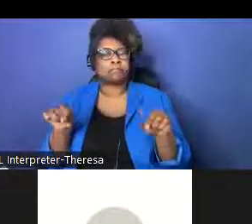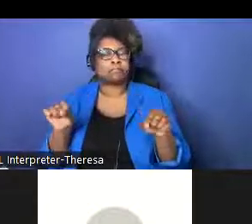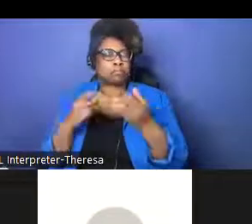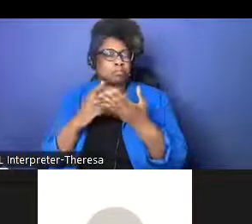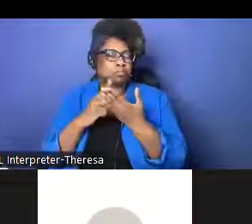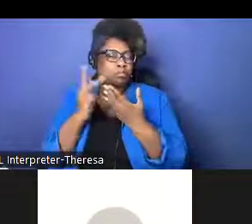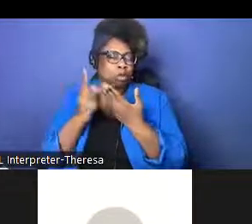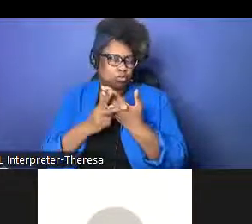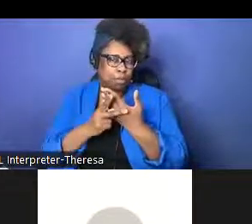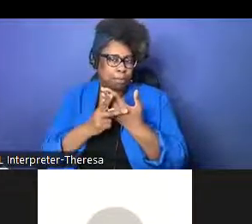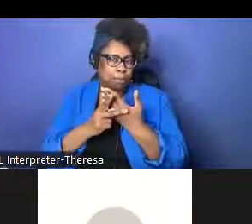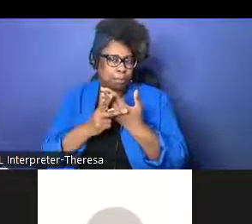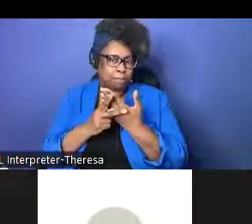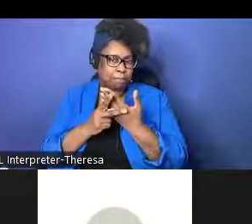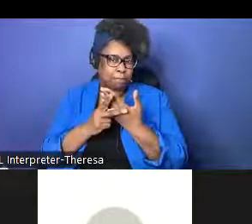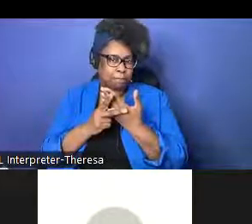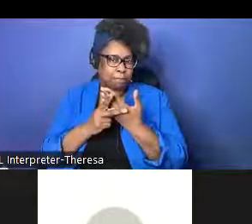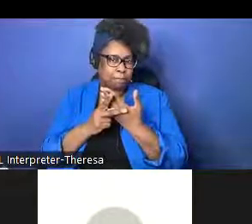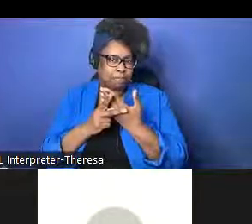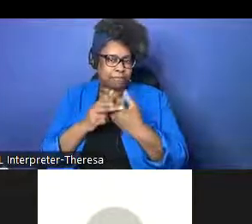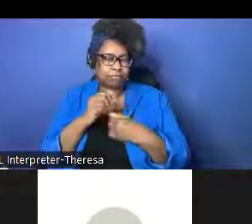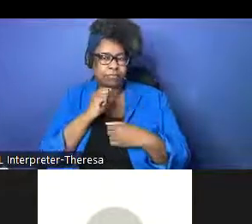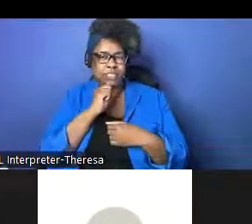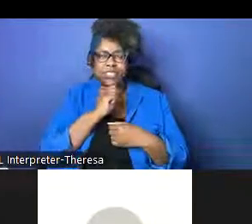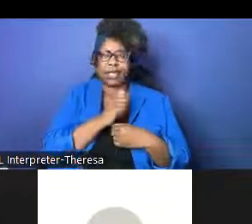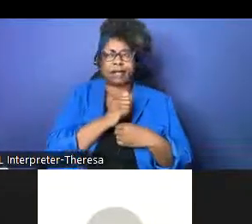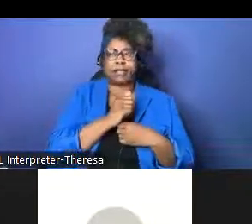program than actual